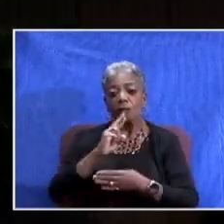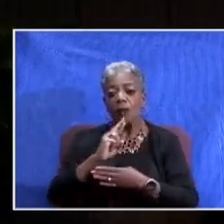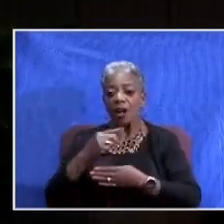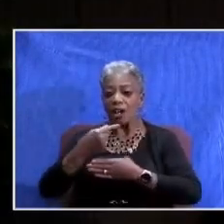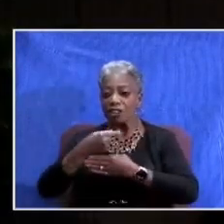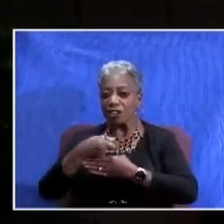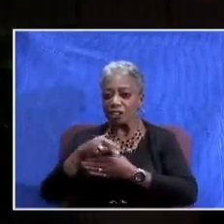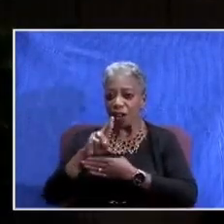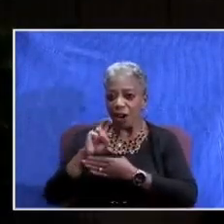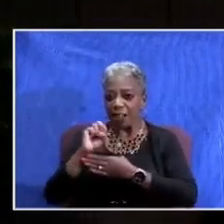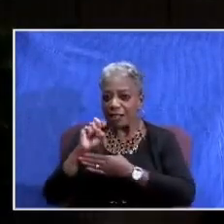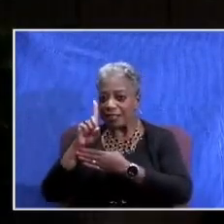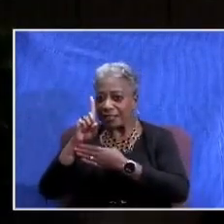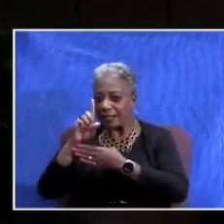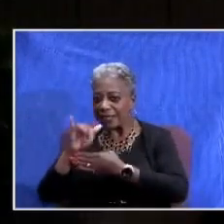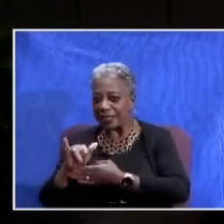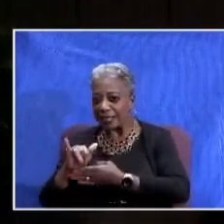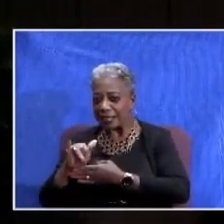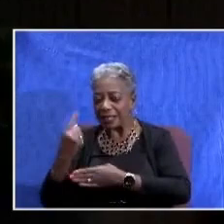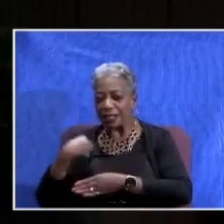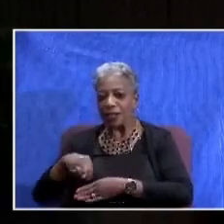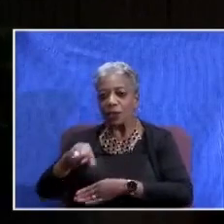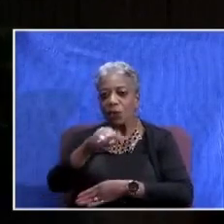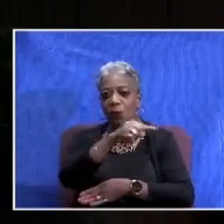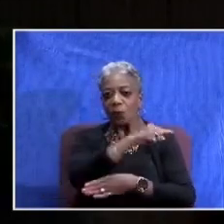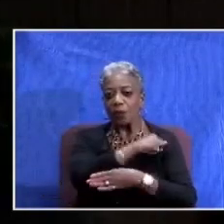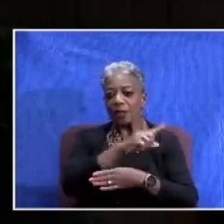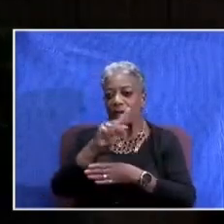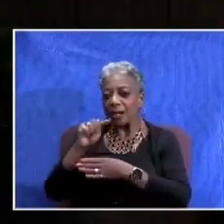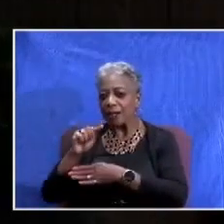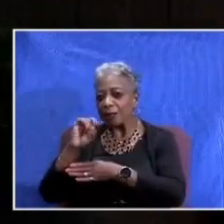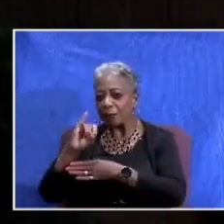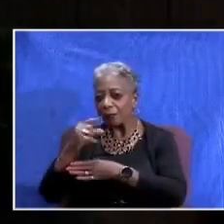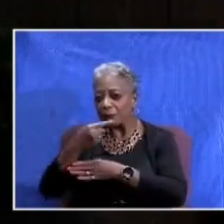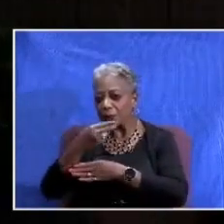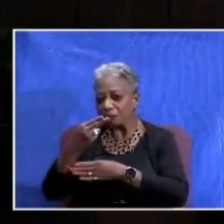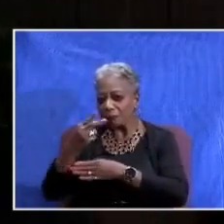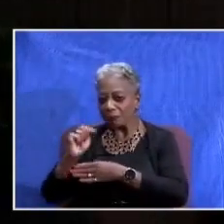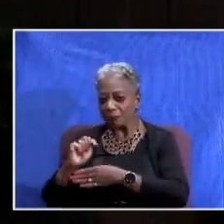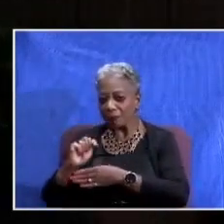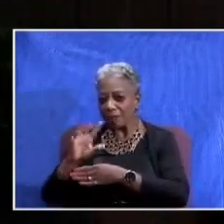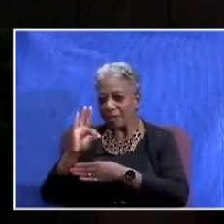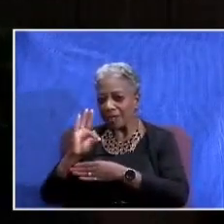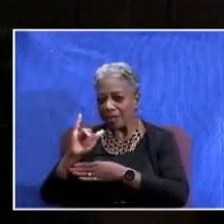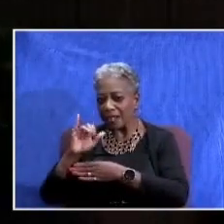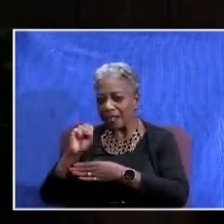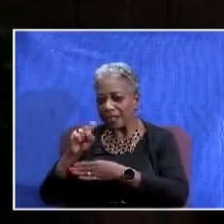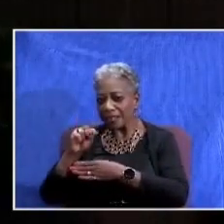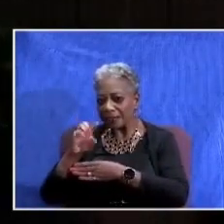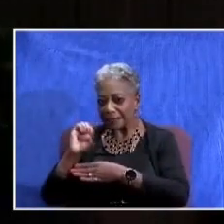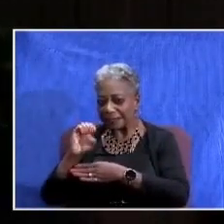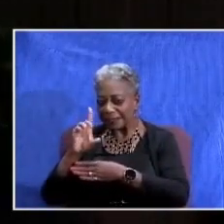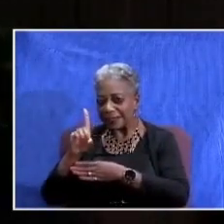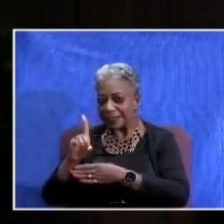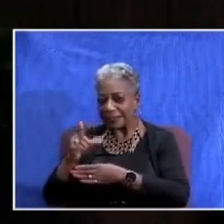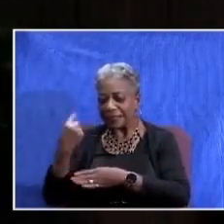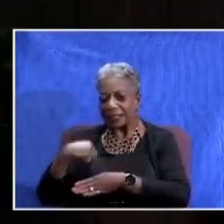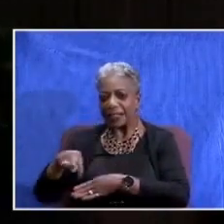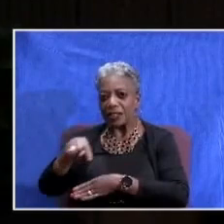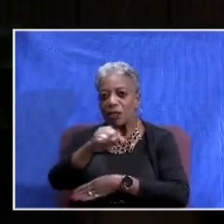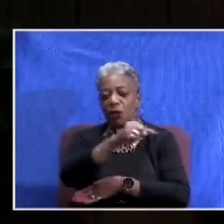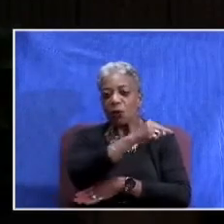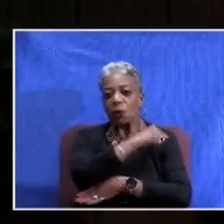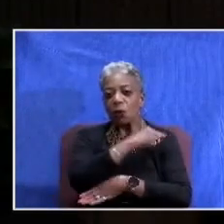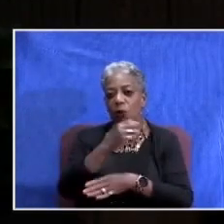don't have public policies of equity. And you come to church, that's why these folk are atheists. That's why these young folk don't want to come to